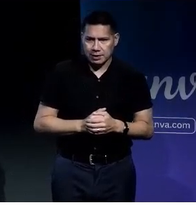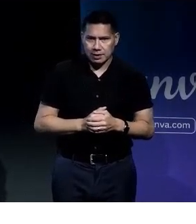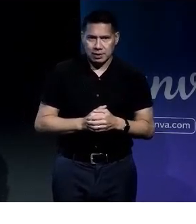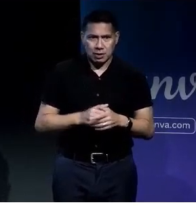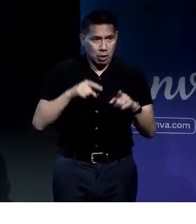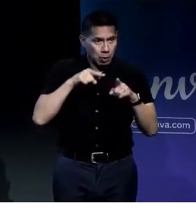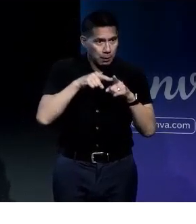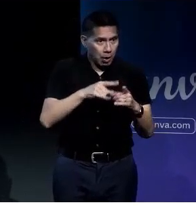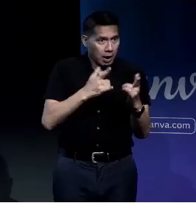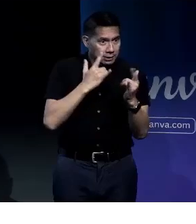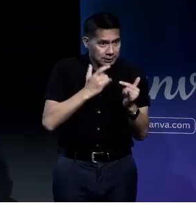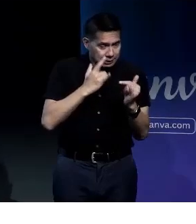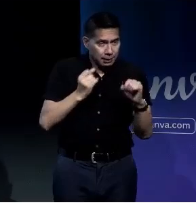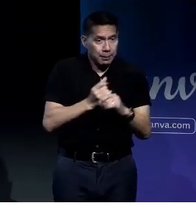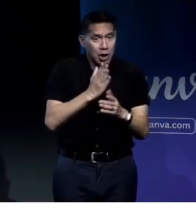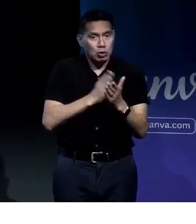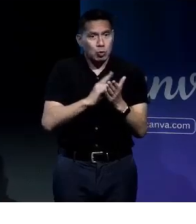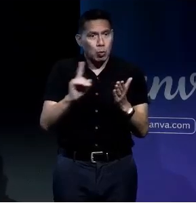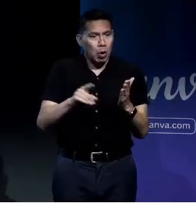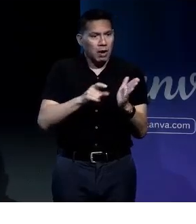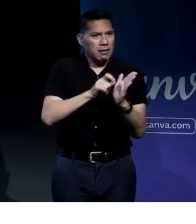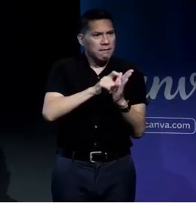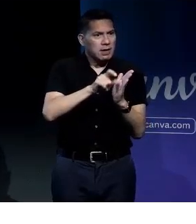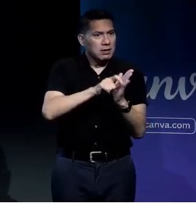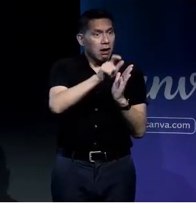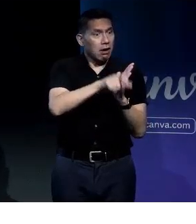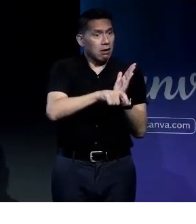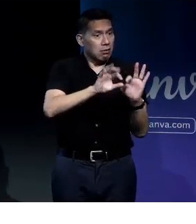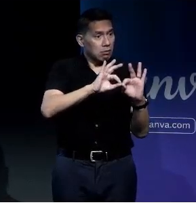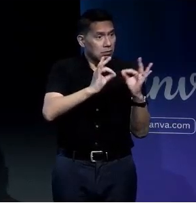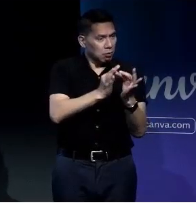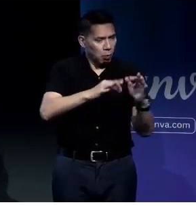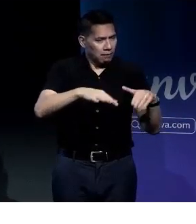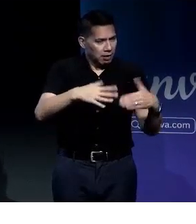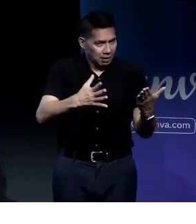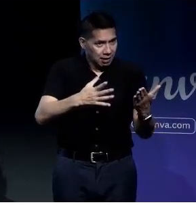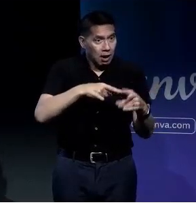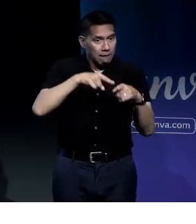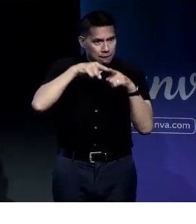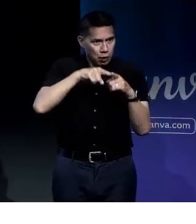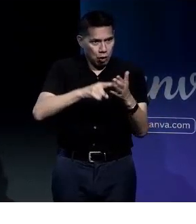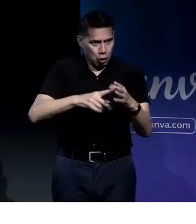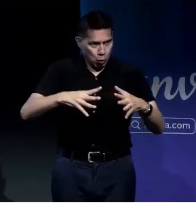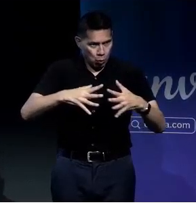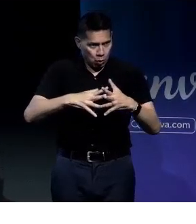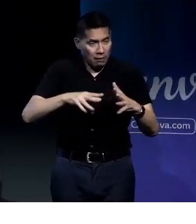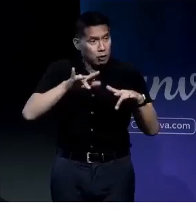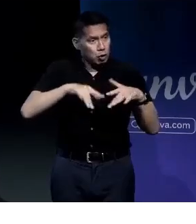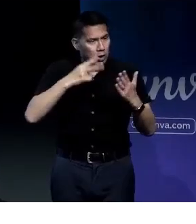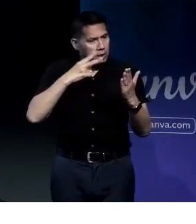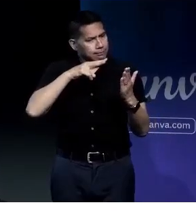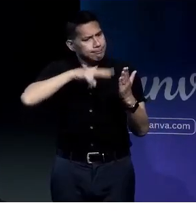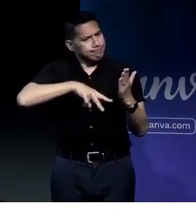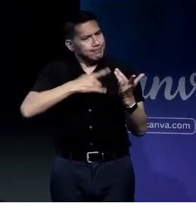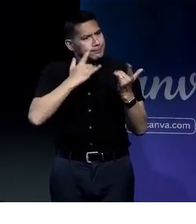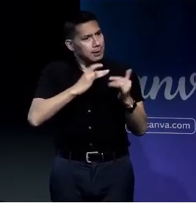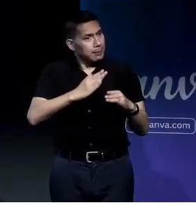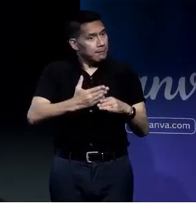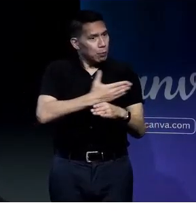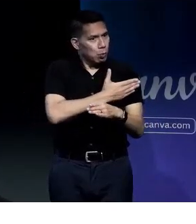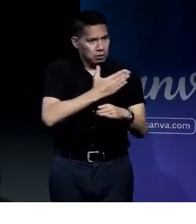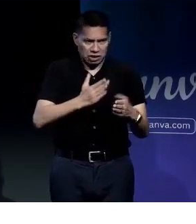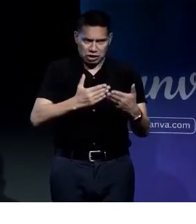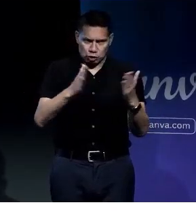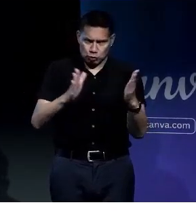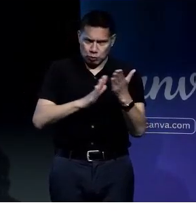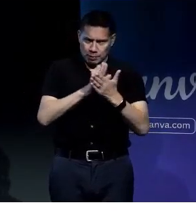sure that your vendors are either in compliance if you haven't reviewed them before, just generally.